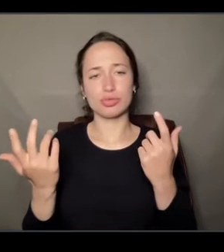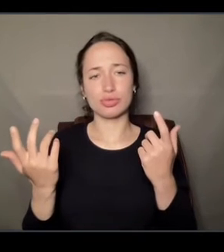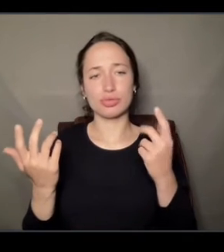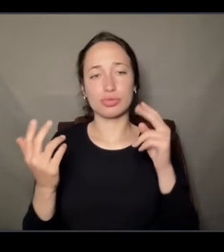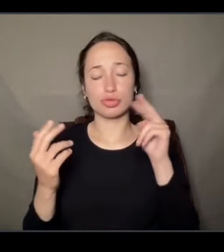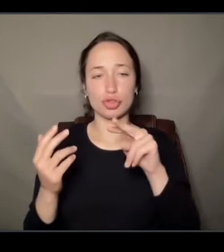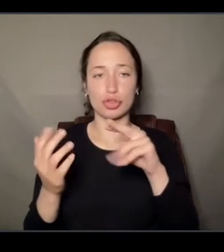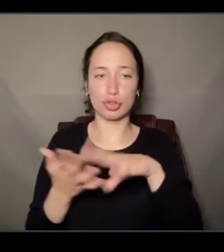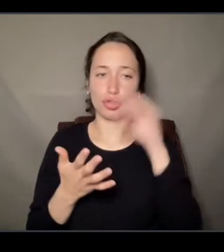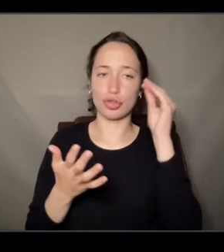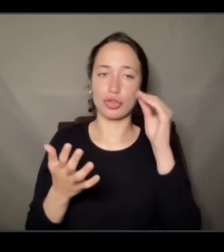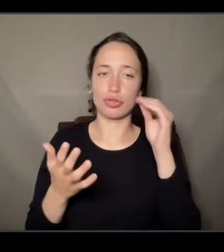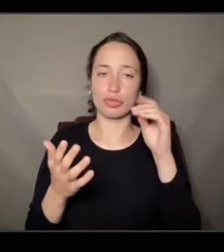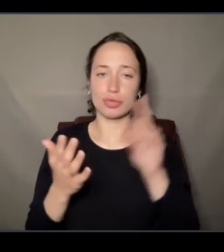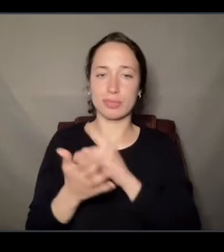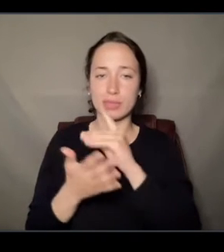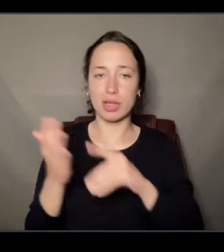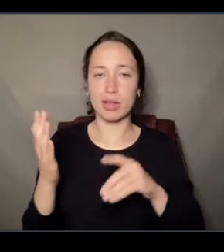They learn to discriminate,